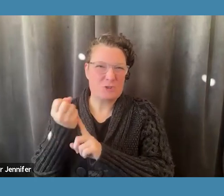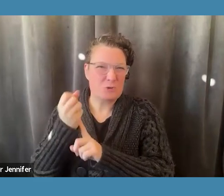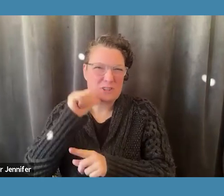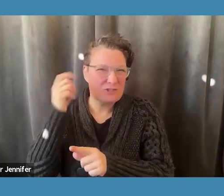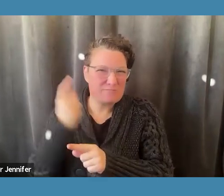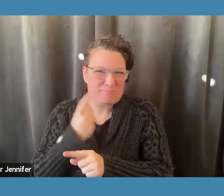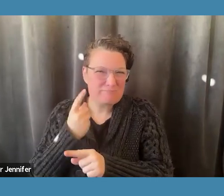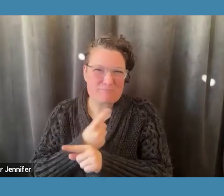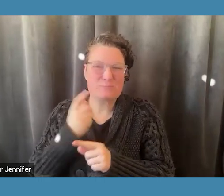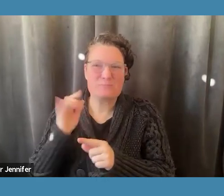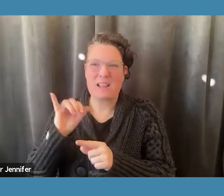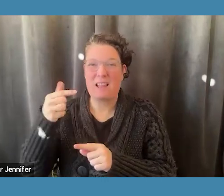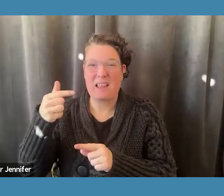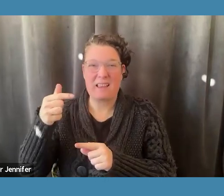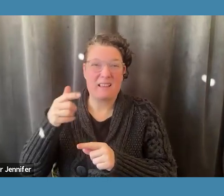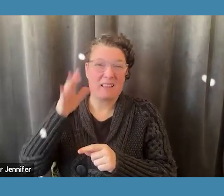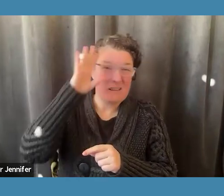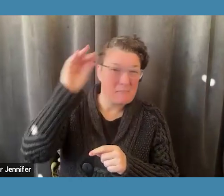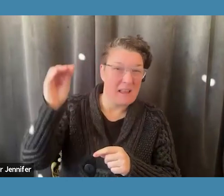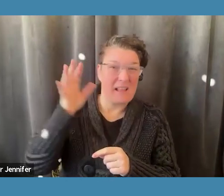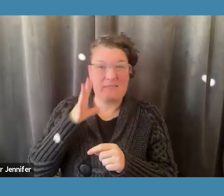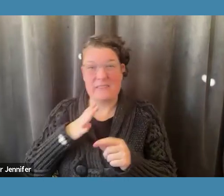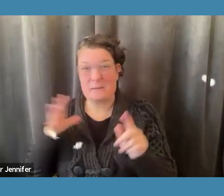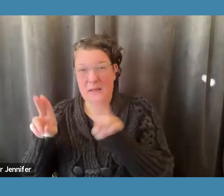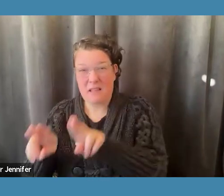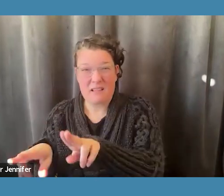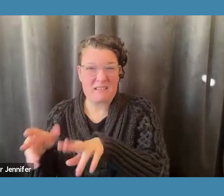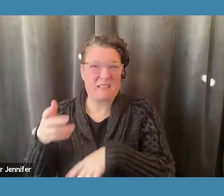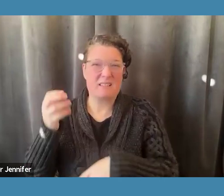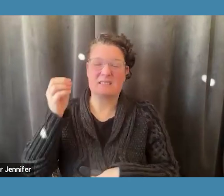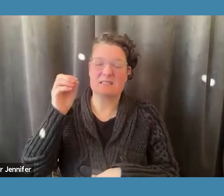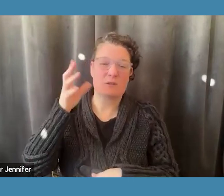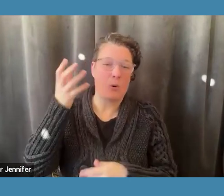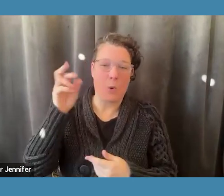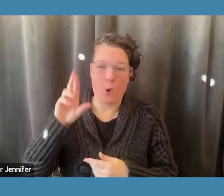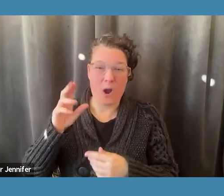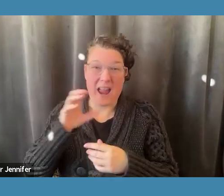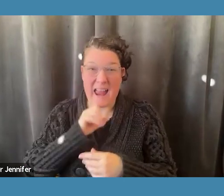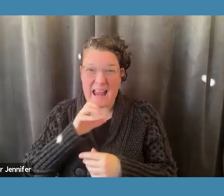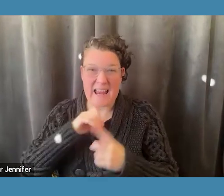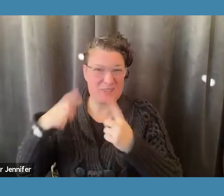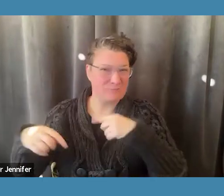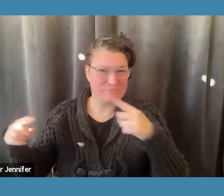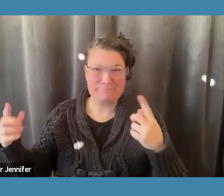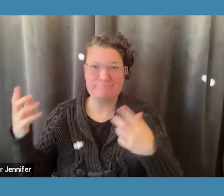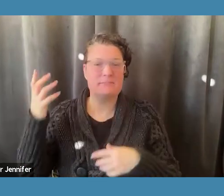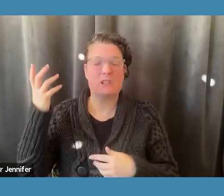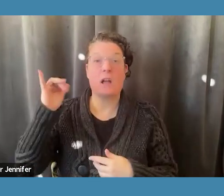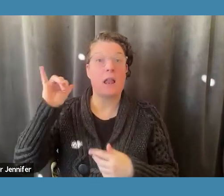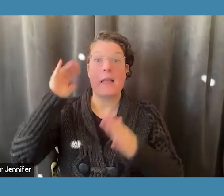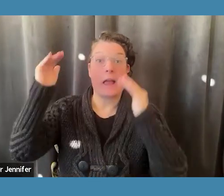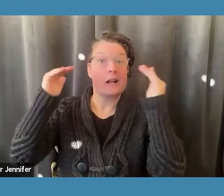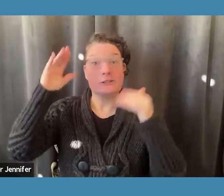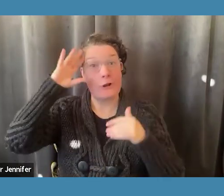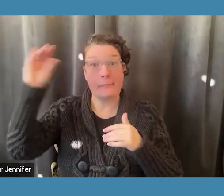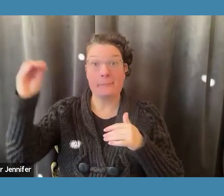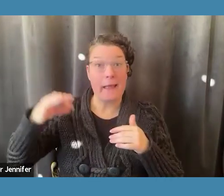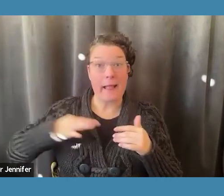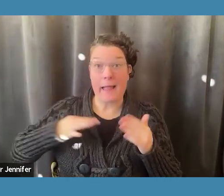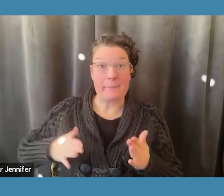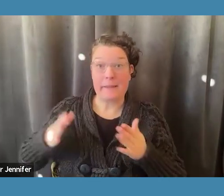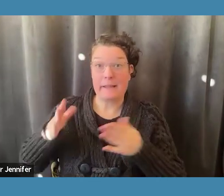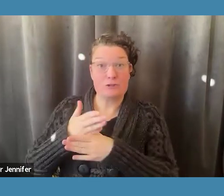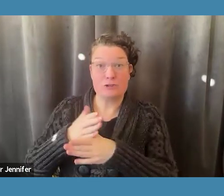the ages, genders, and conditions of the person sharing the room. This might be an adult male applicant having to share a room